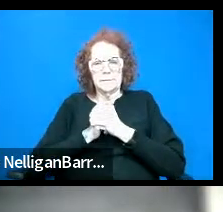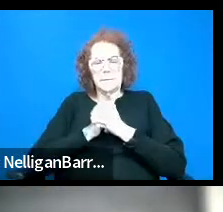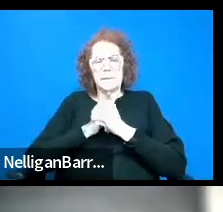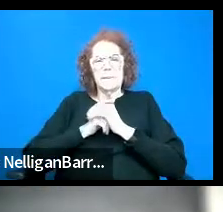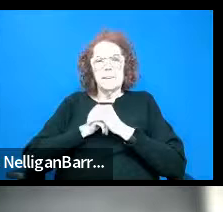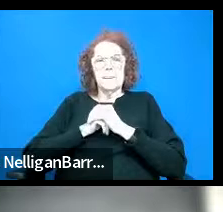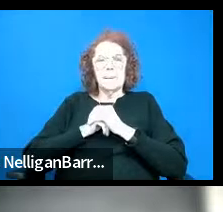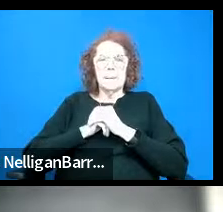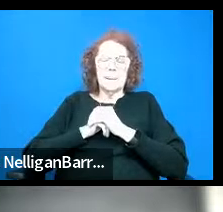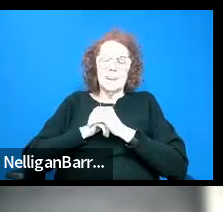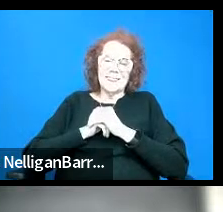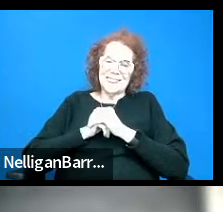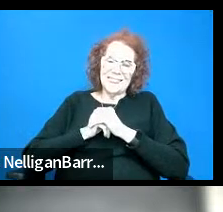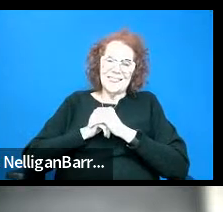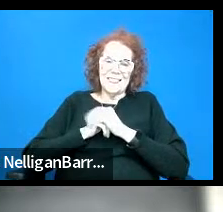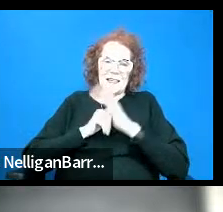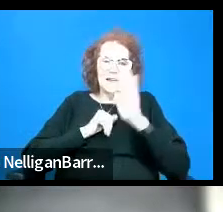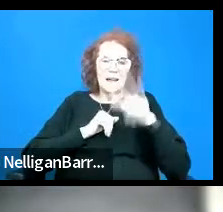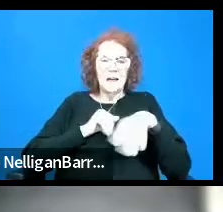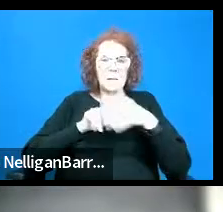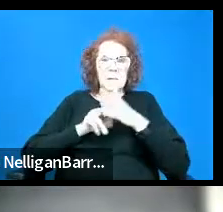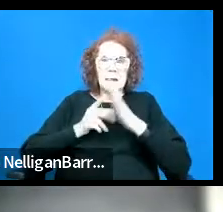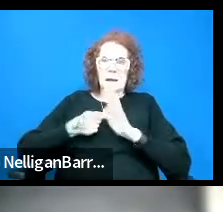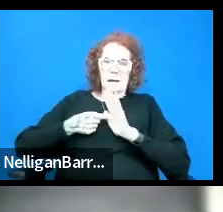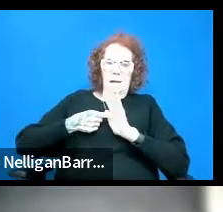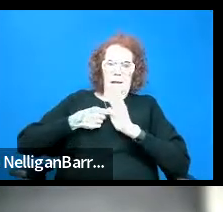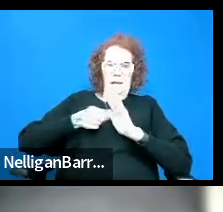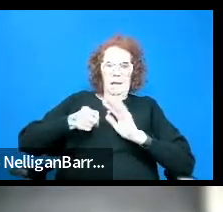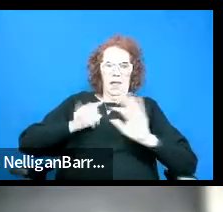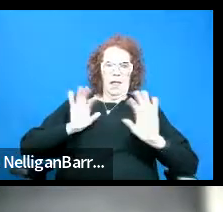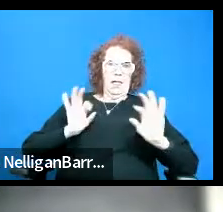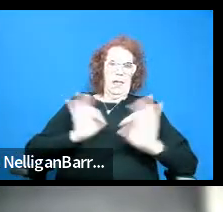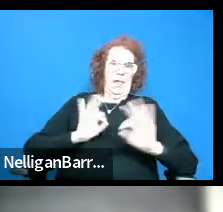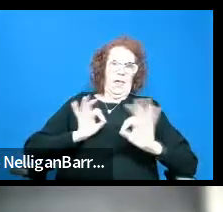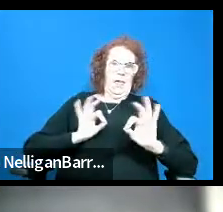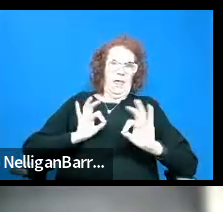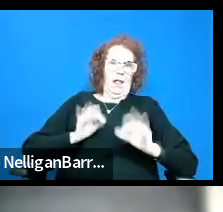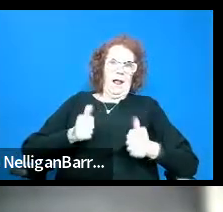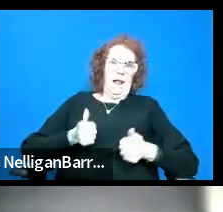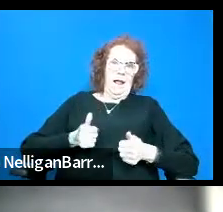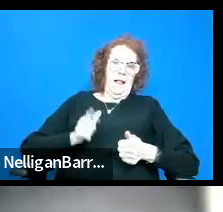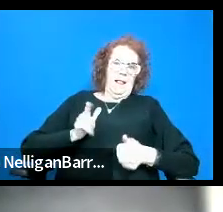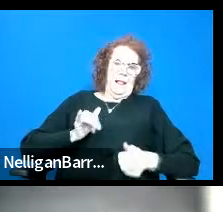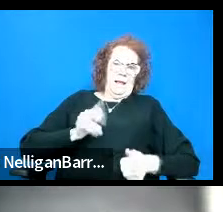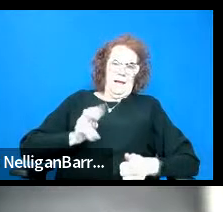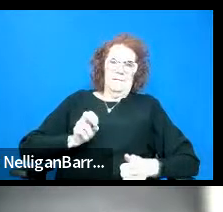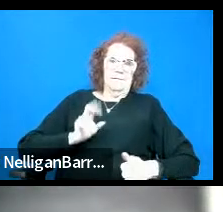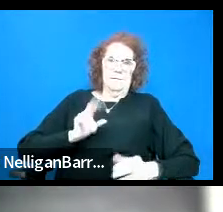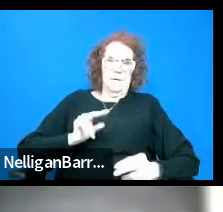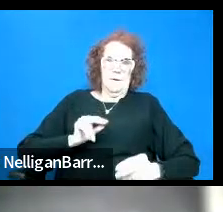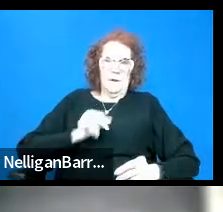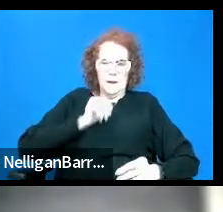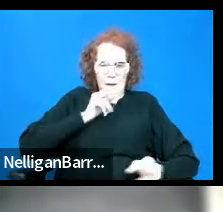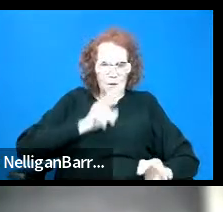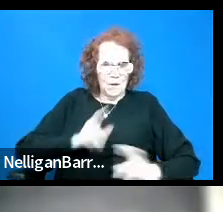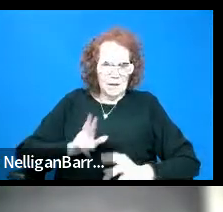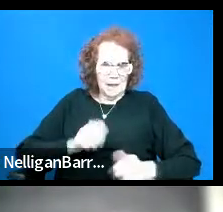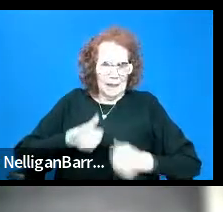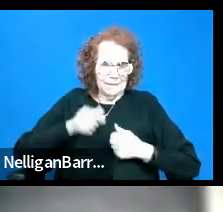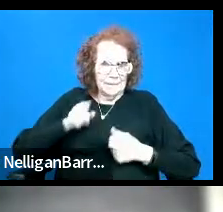going live with it in March. We are far from that mark. And as I said in a meeting earlier, when we discussed